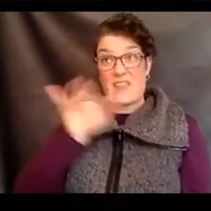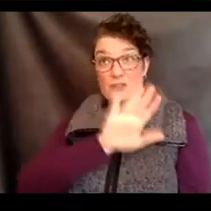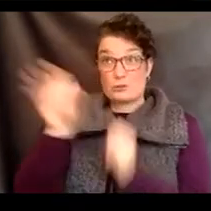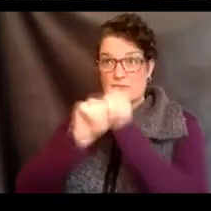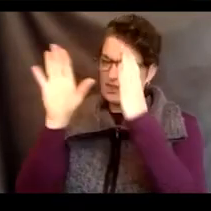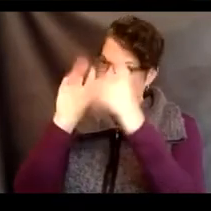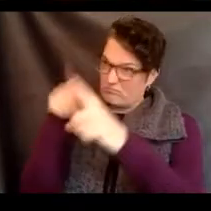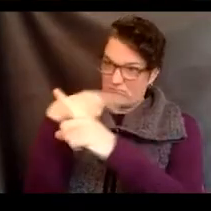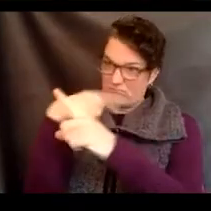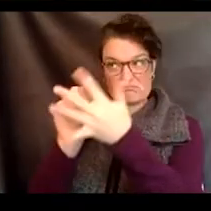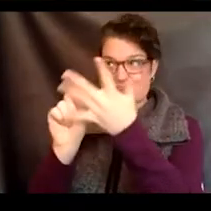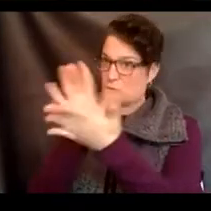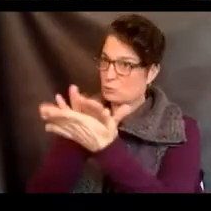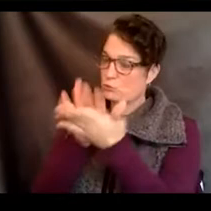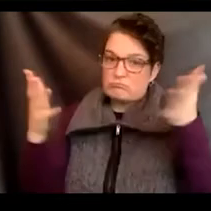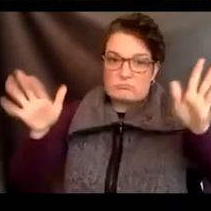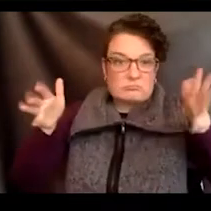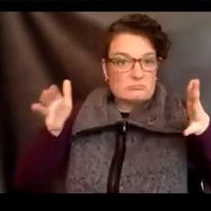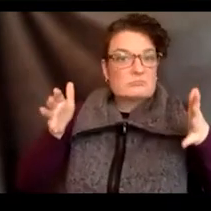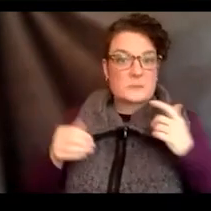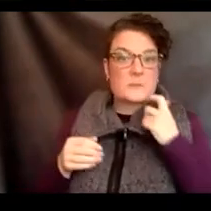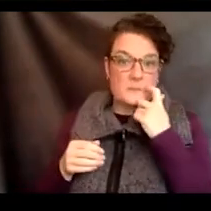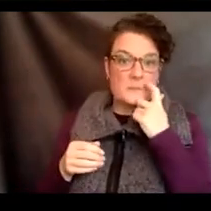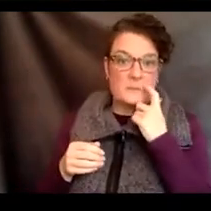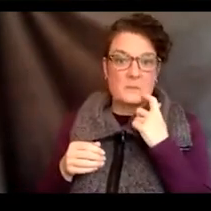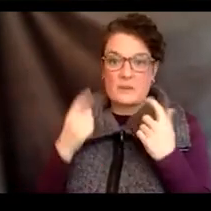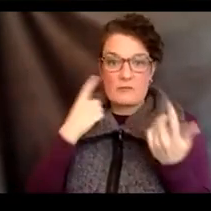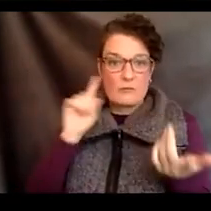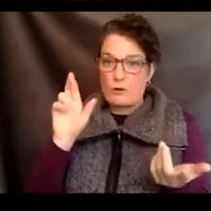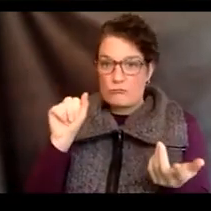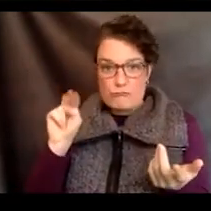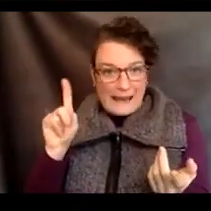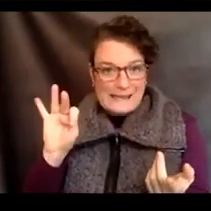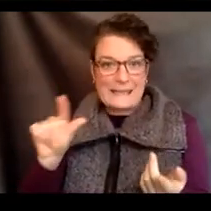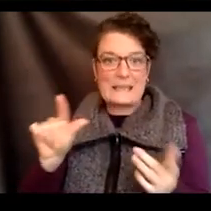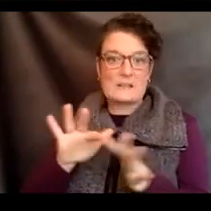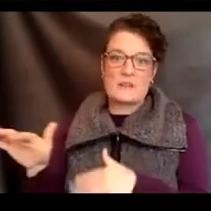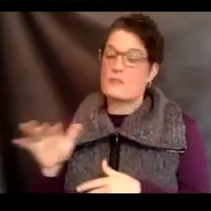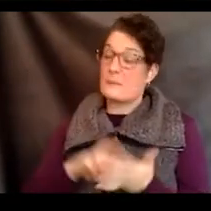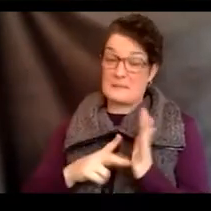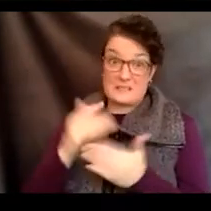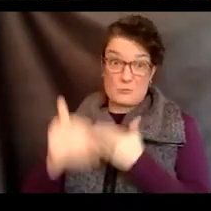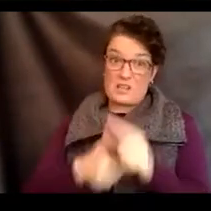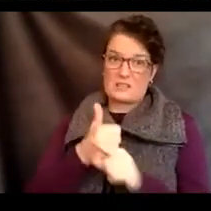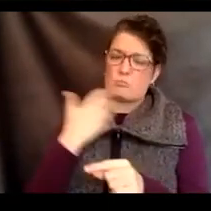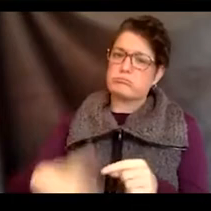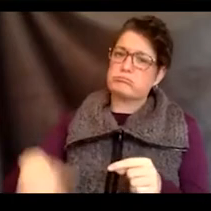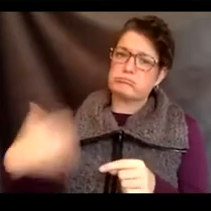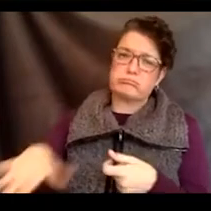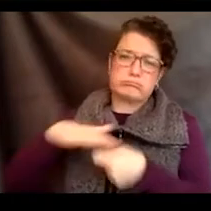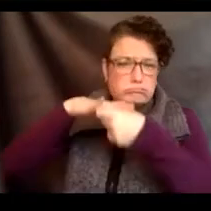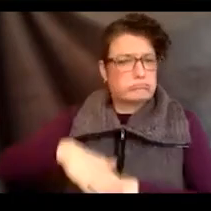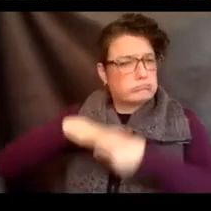for some, you know, ranking kind of reason, it makes the process very stressful and very hard. And I